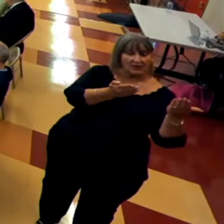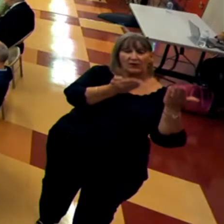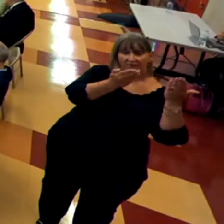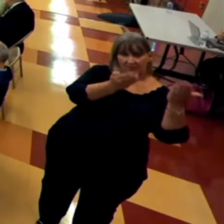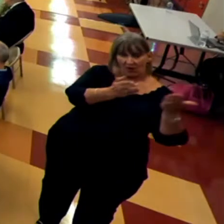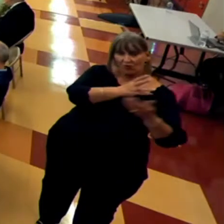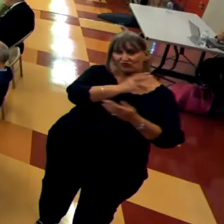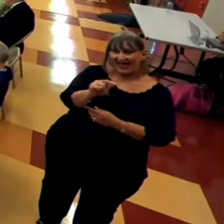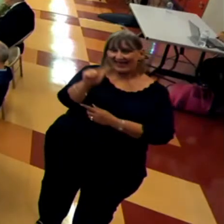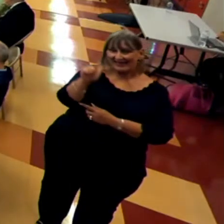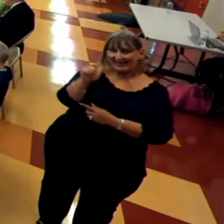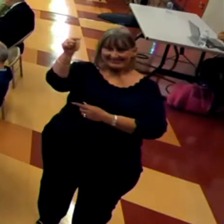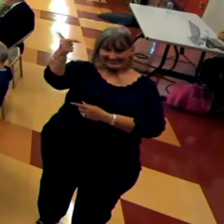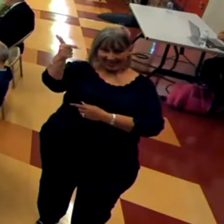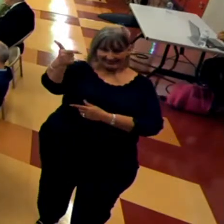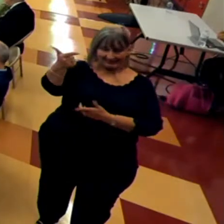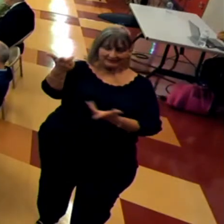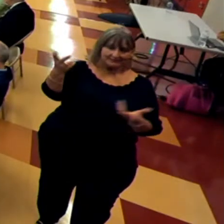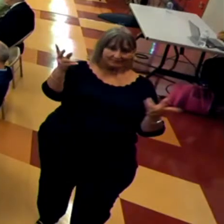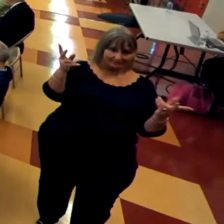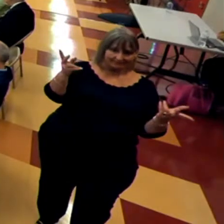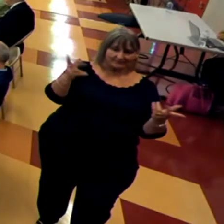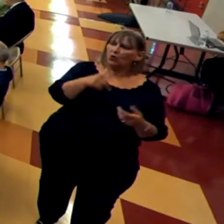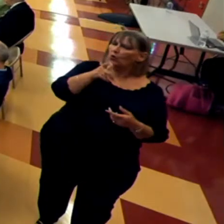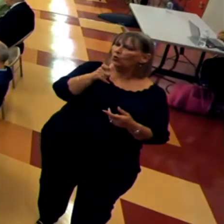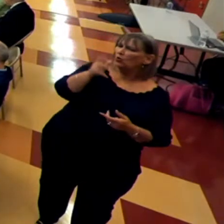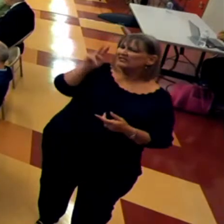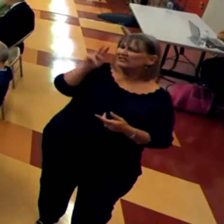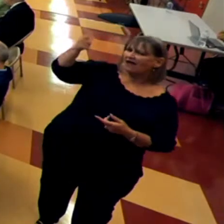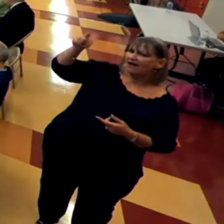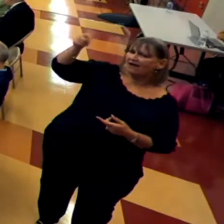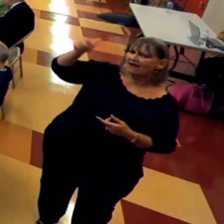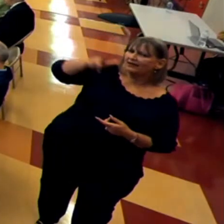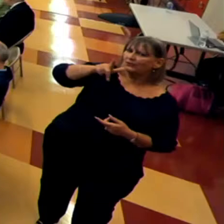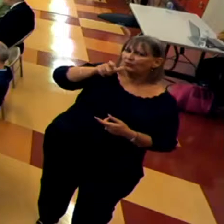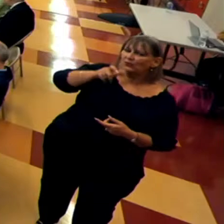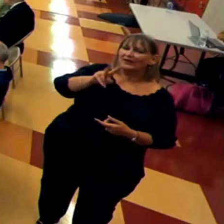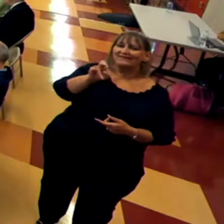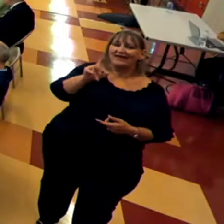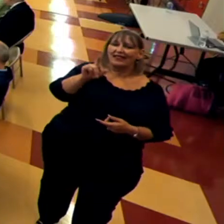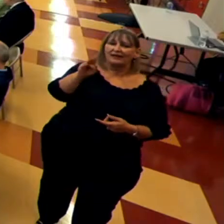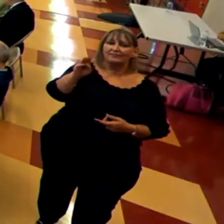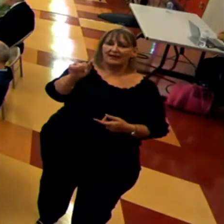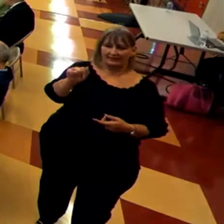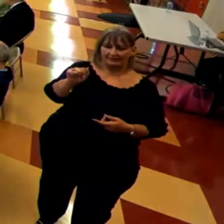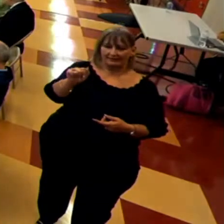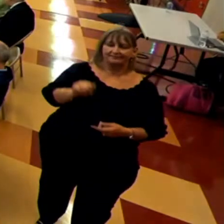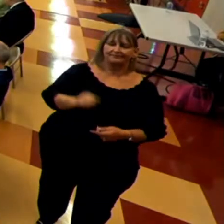Motion and a second on the floor. Who made the second? I'm sorry. Oh, Velma. Velma. Okay.